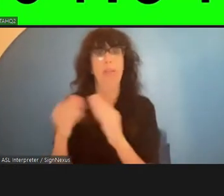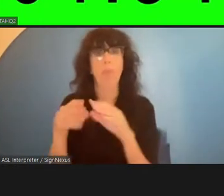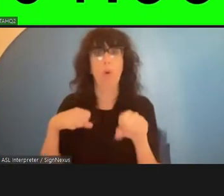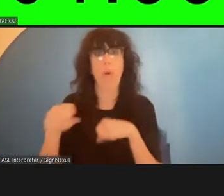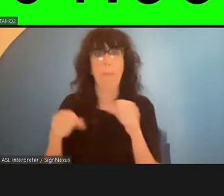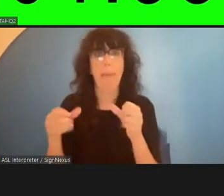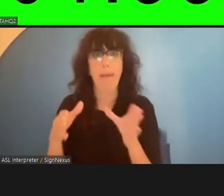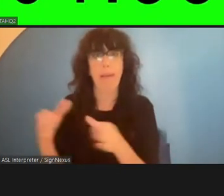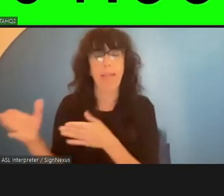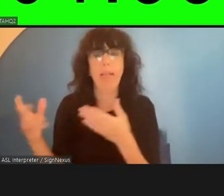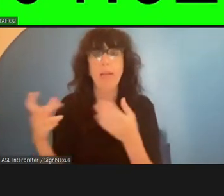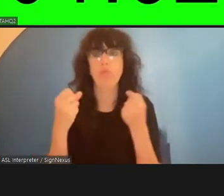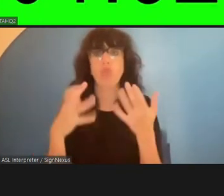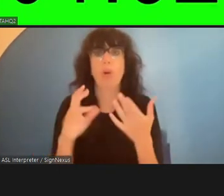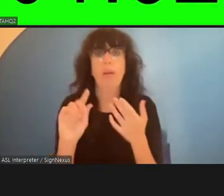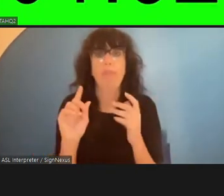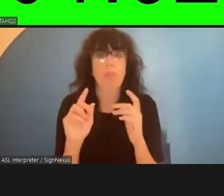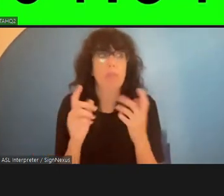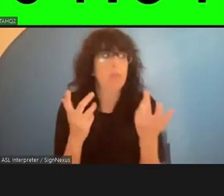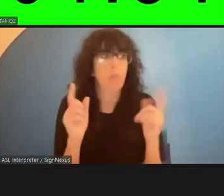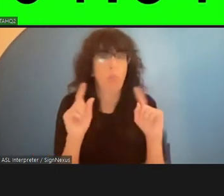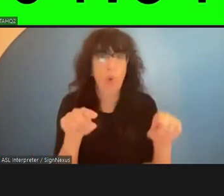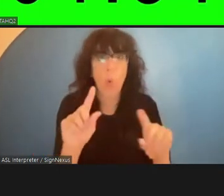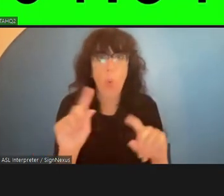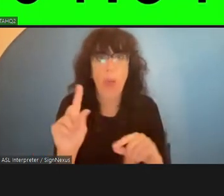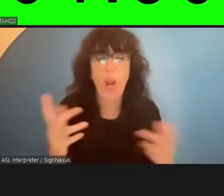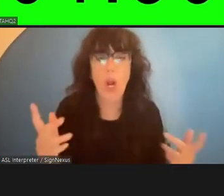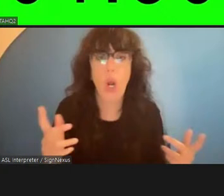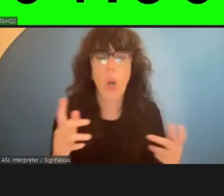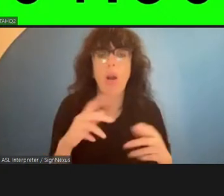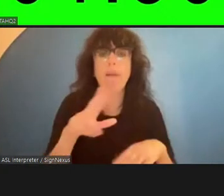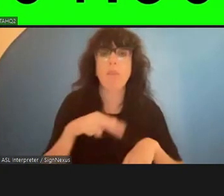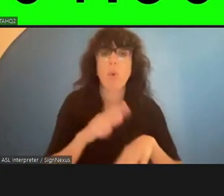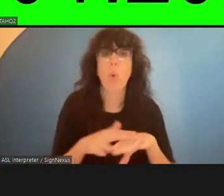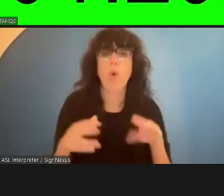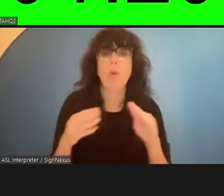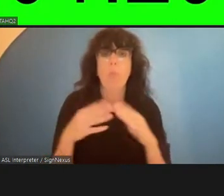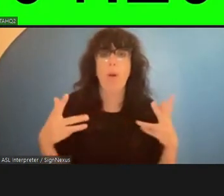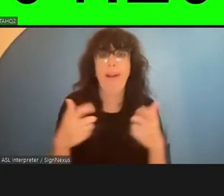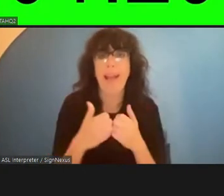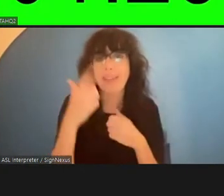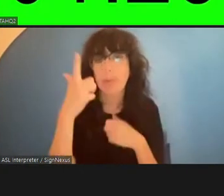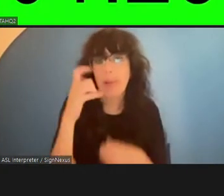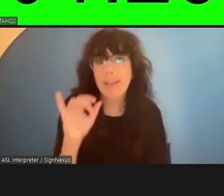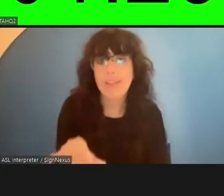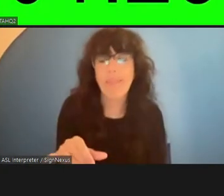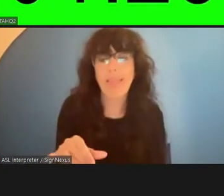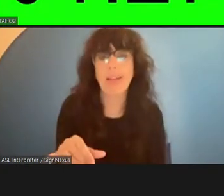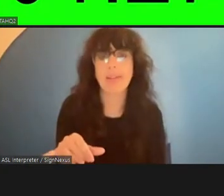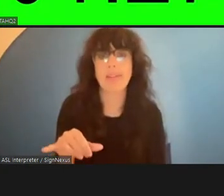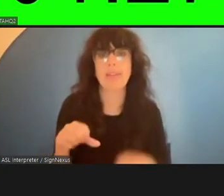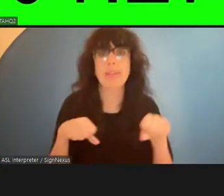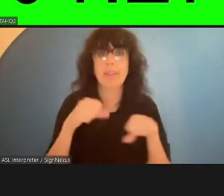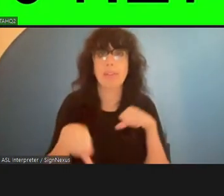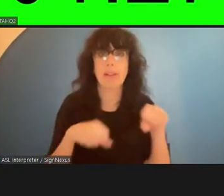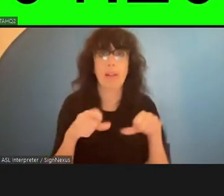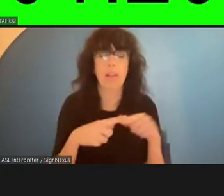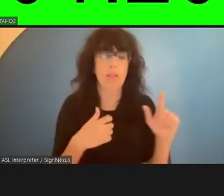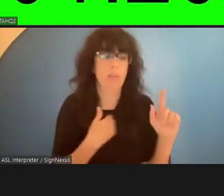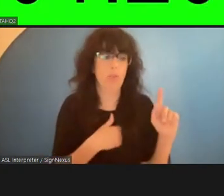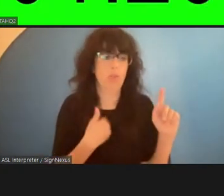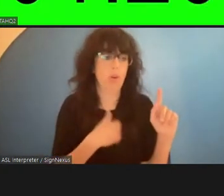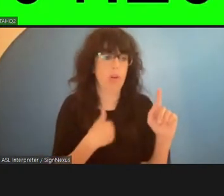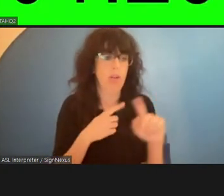hell are the drivers gonna go of course there's gonna be more accidents on the road because of that you know cyclists i'm sorry but